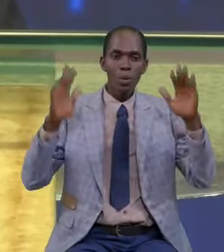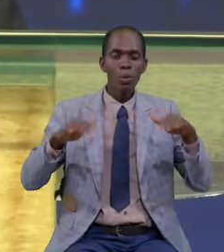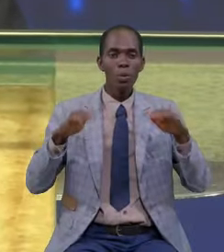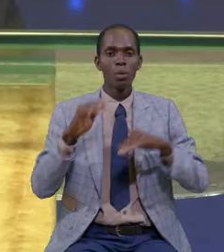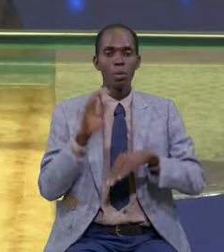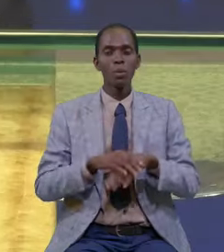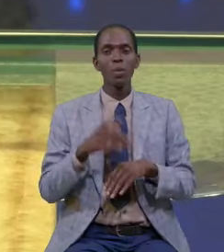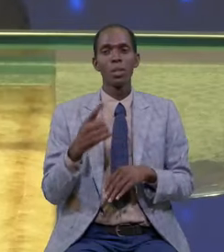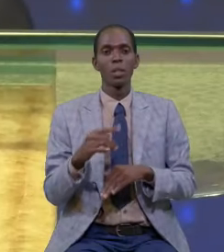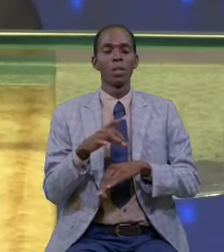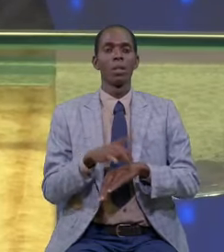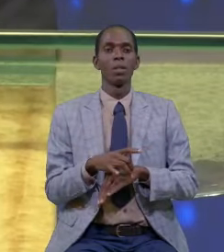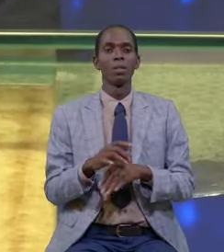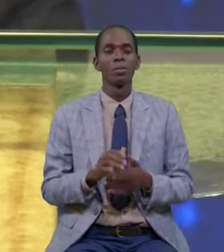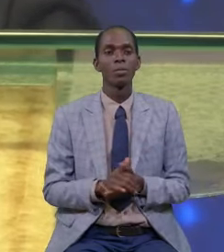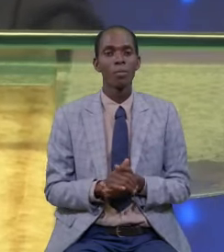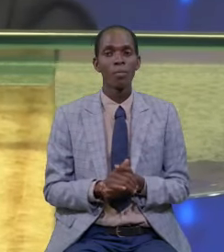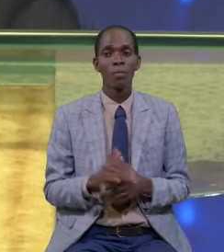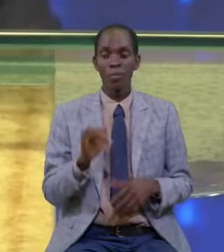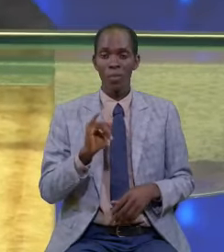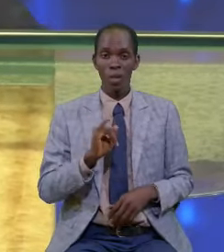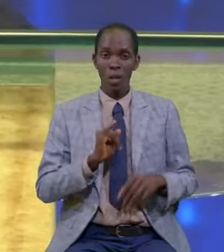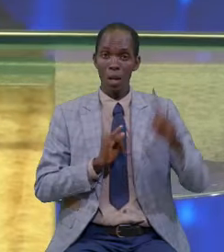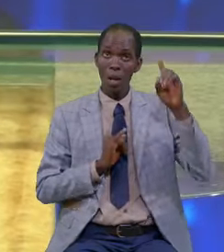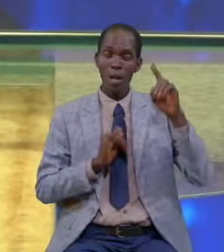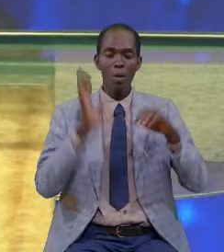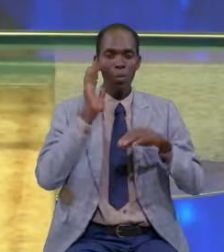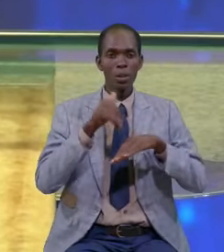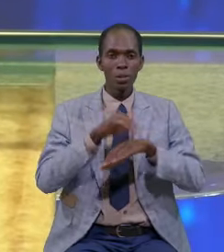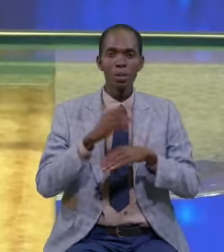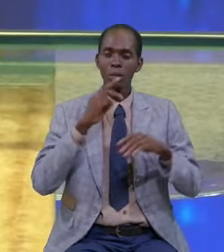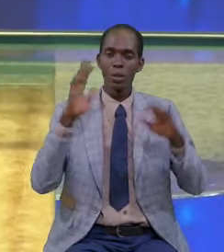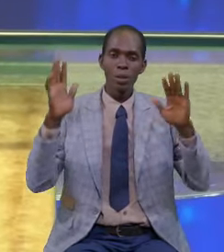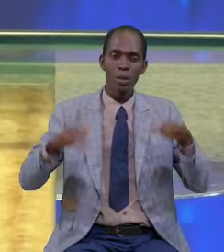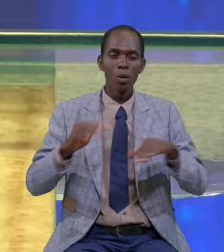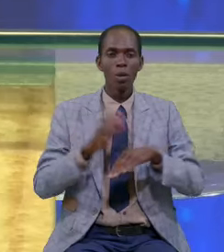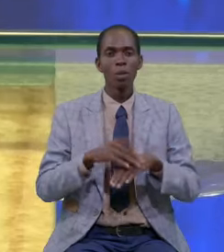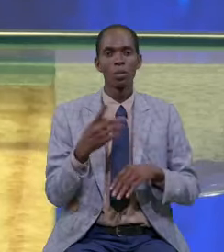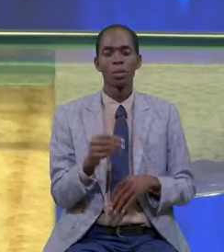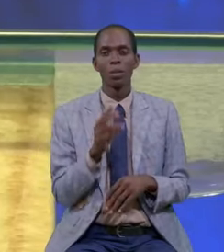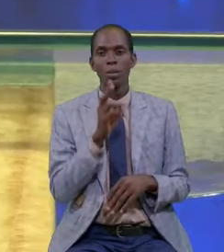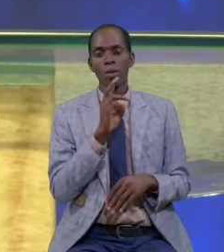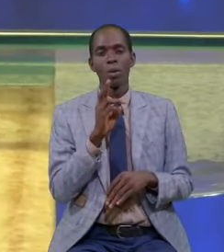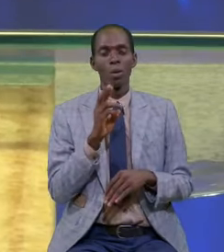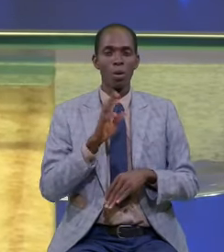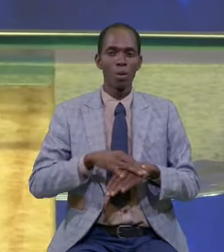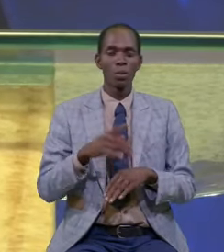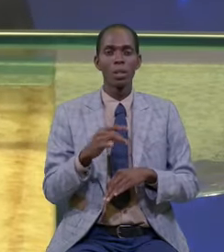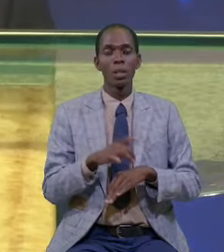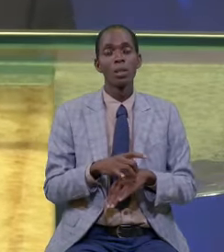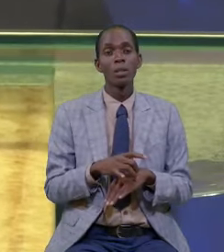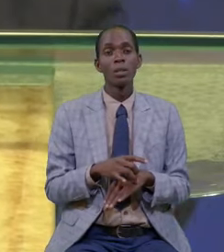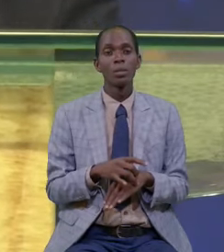the earth. I will send rain upon the earth. I'm sure you know the